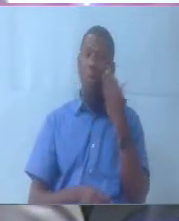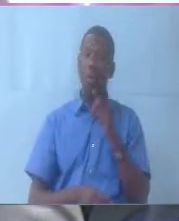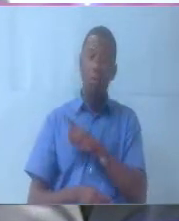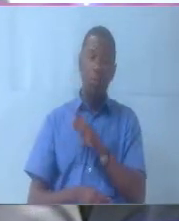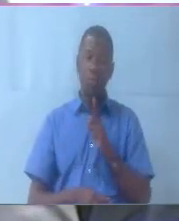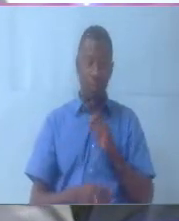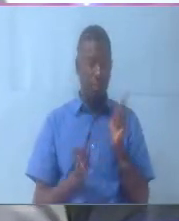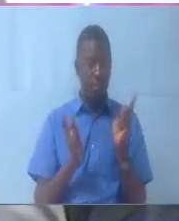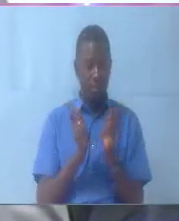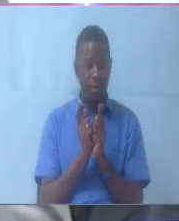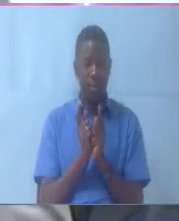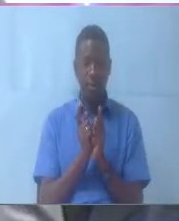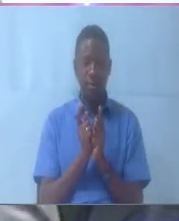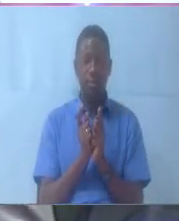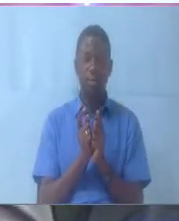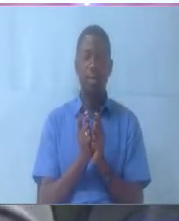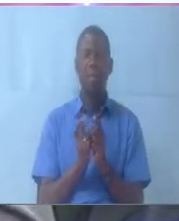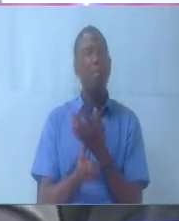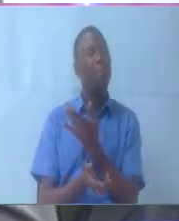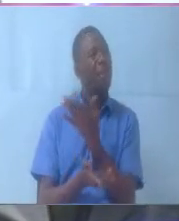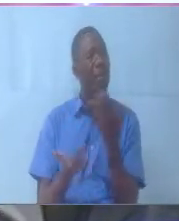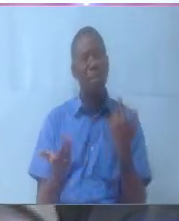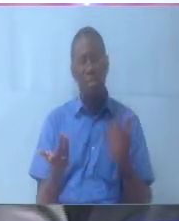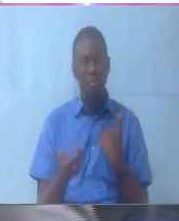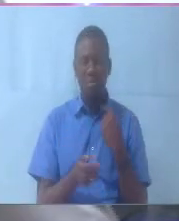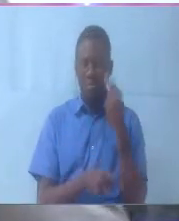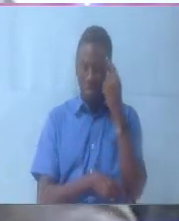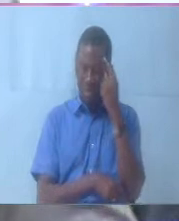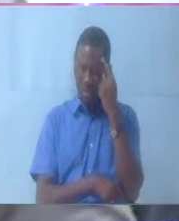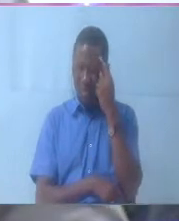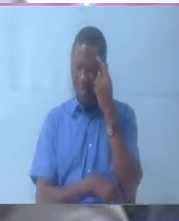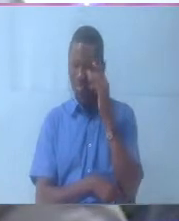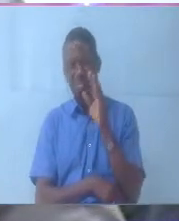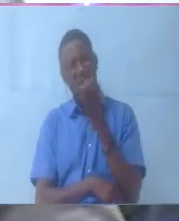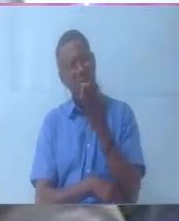some people were very reluctant about the approach that we want to take.